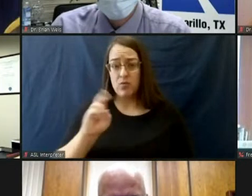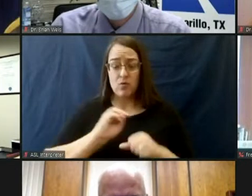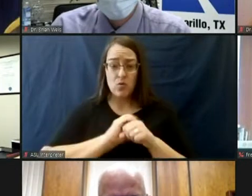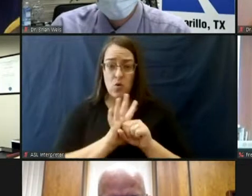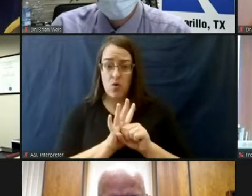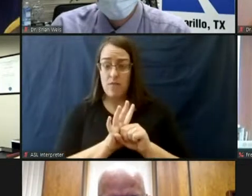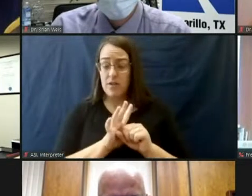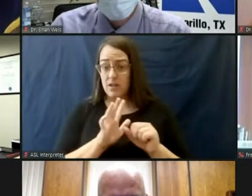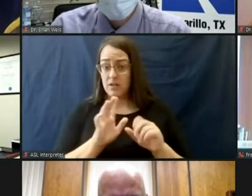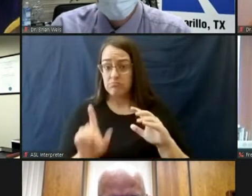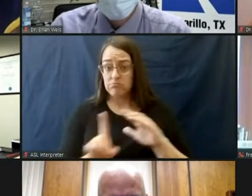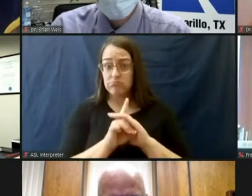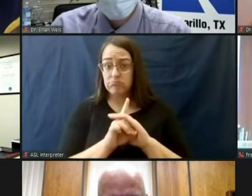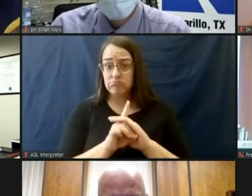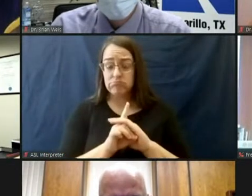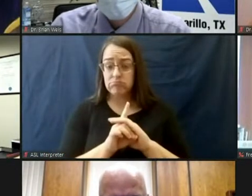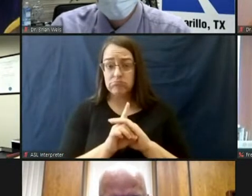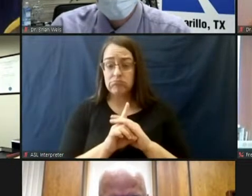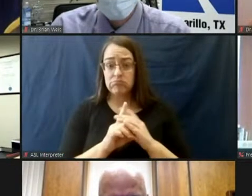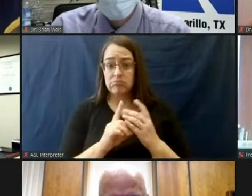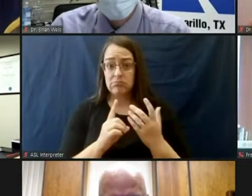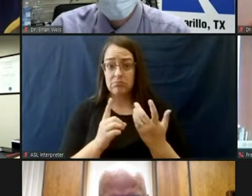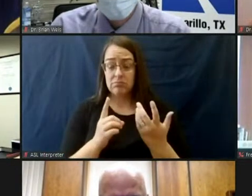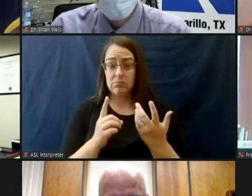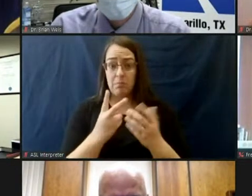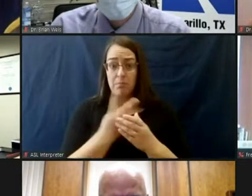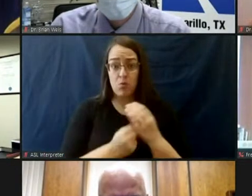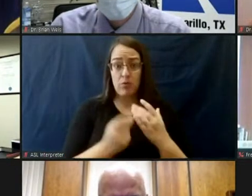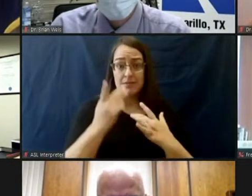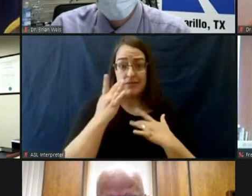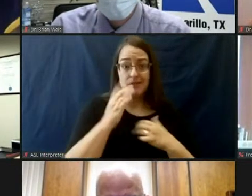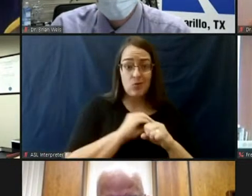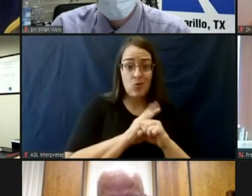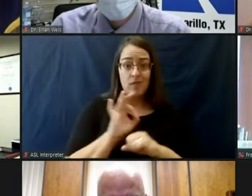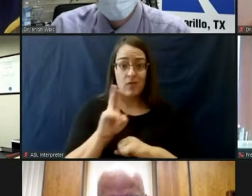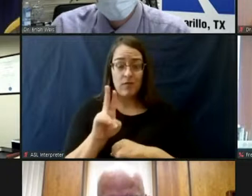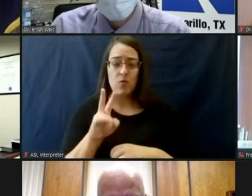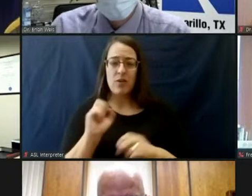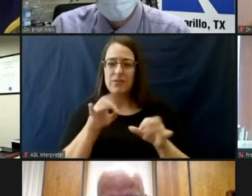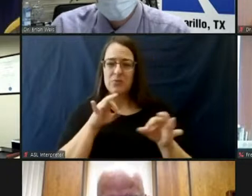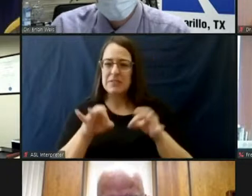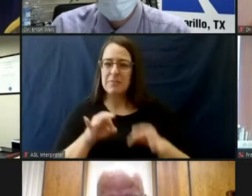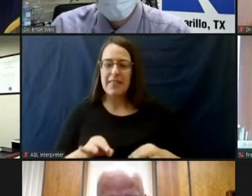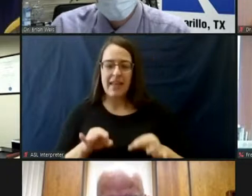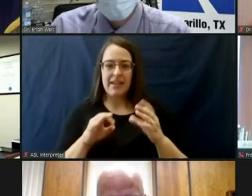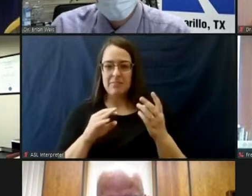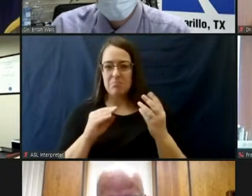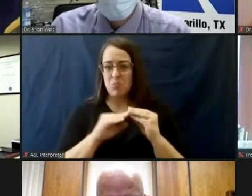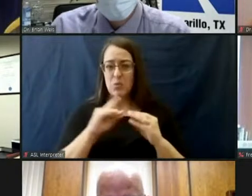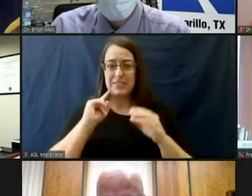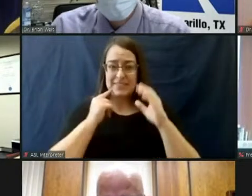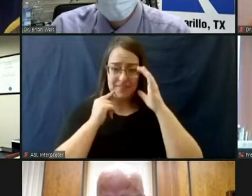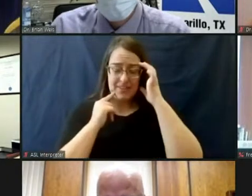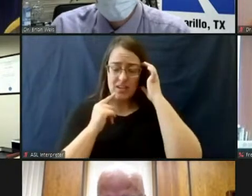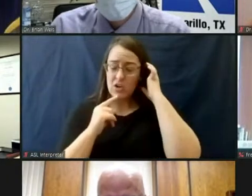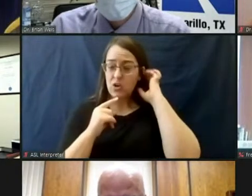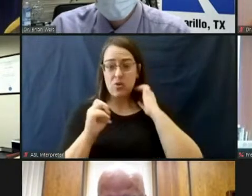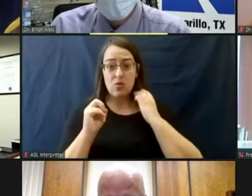COVID-19 co-infections? And can you explain, the symptoms or if it's more severe if you've been seeing this?